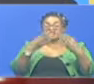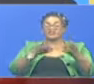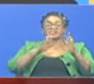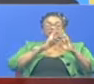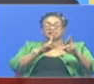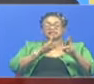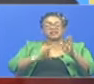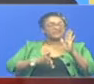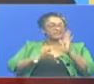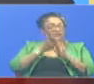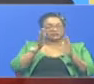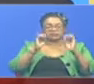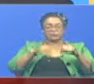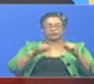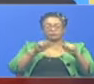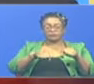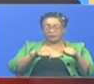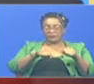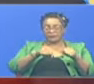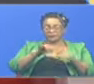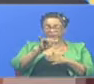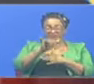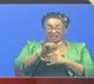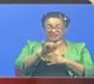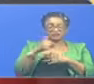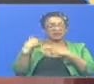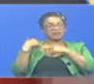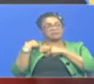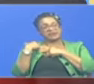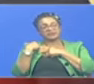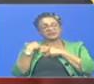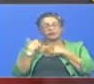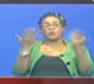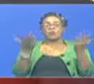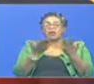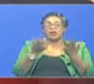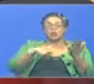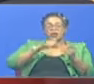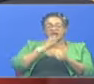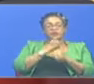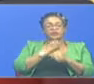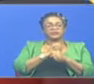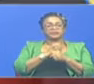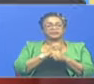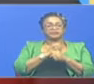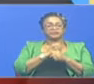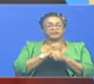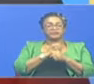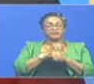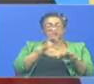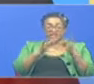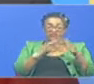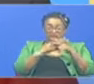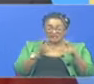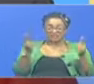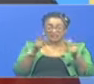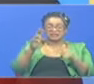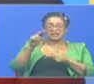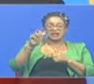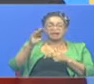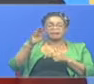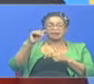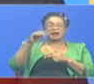possible. And of course that depends upon where we're doing the testing. So if we start doing it at Namanga,